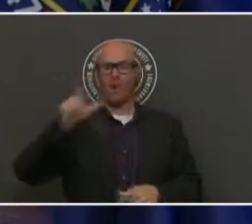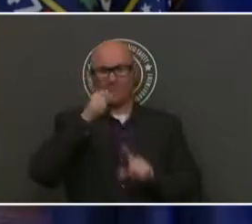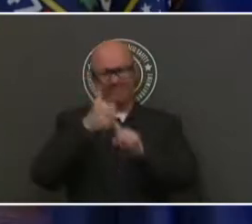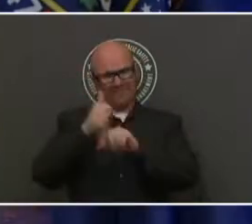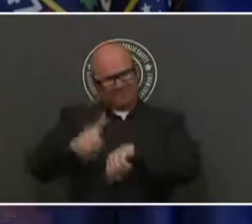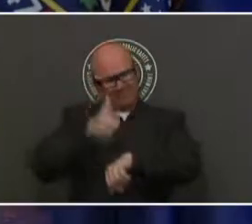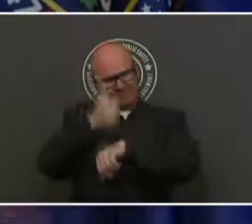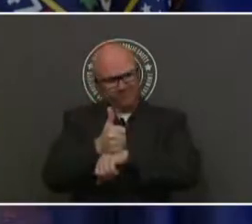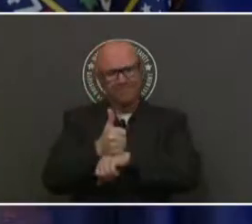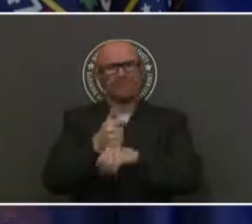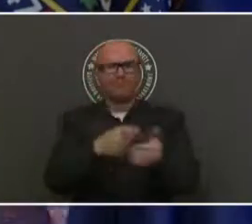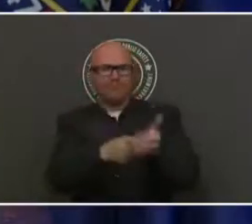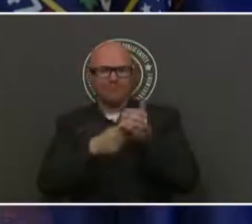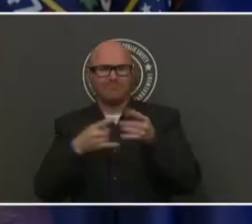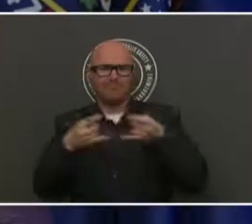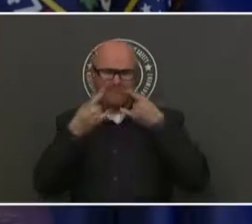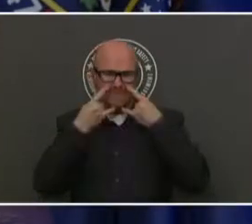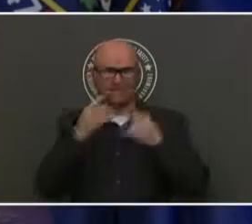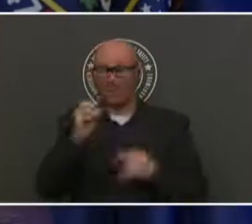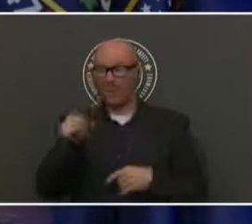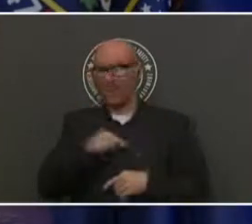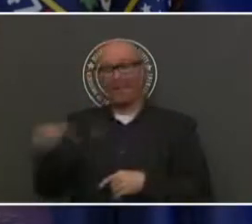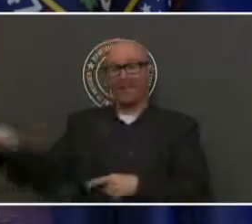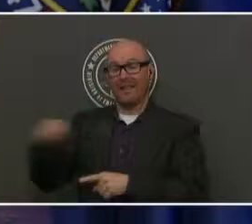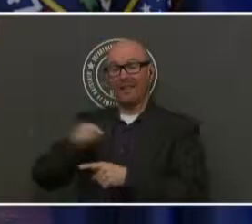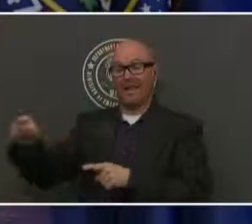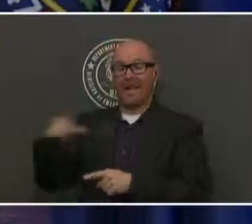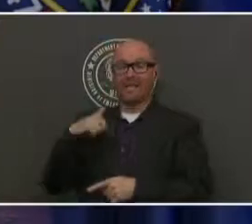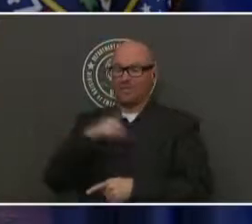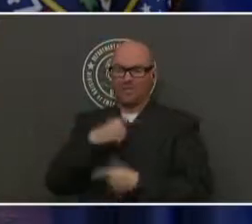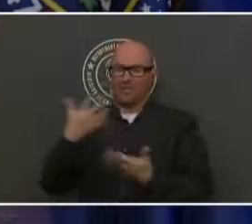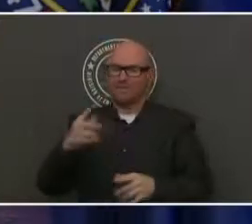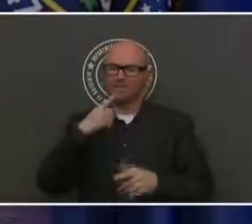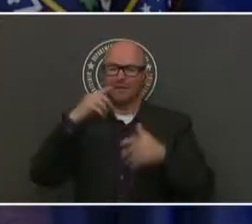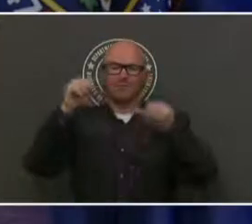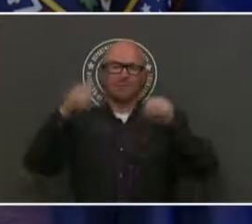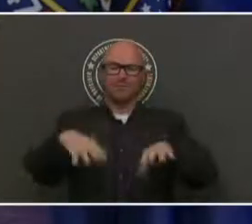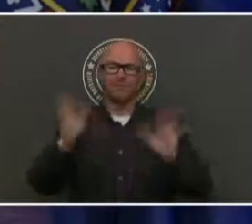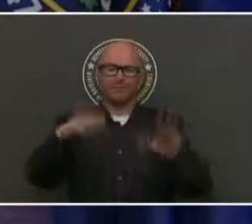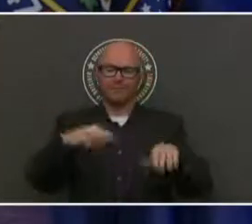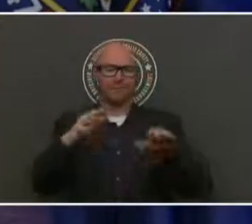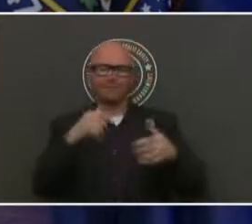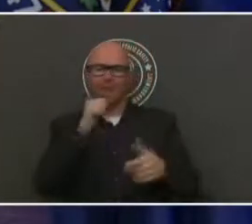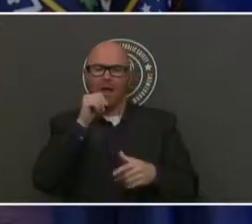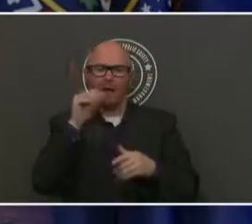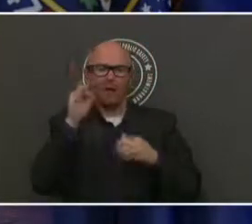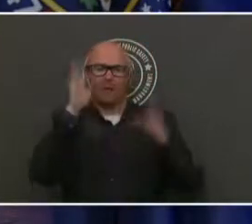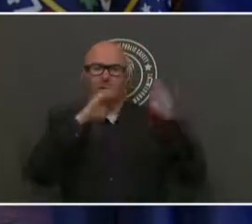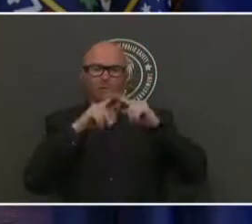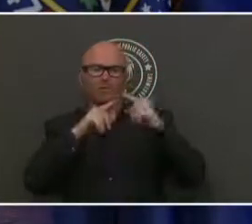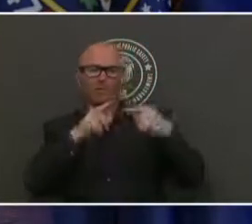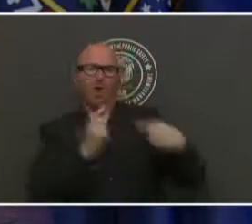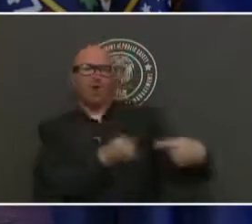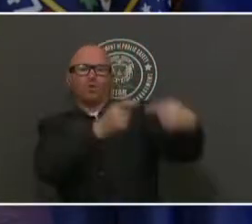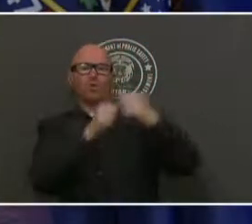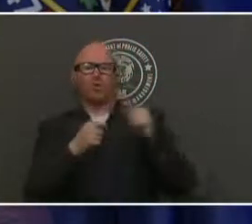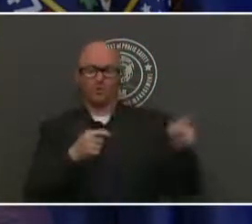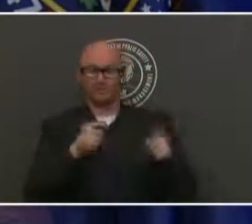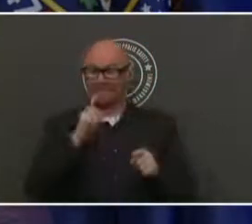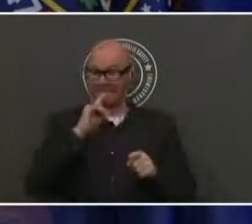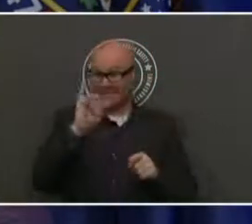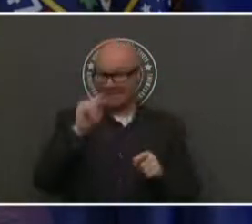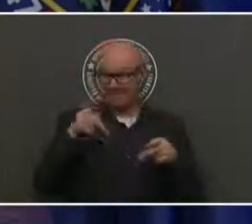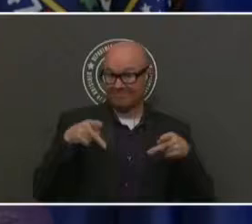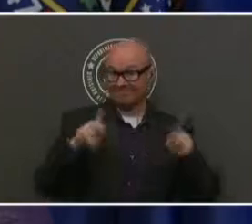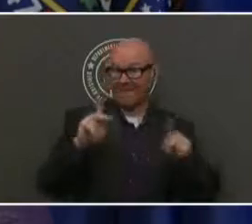take an attorney to do the legal review and maybe a judge to decide whether it's legal or not. She has done